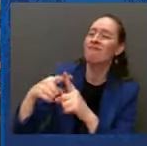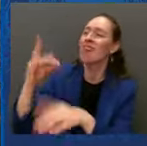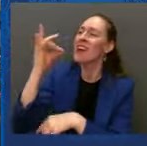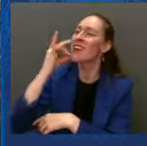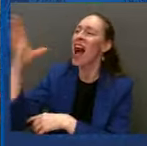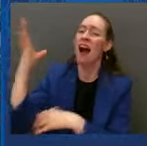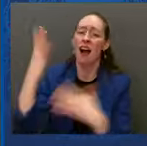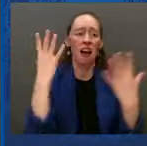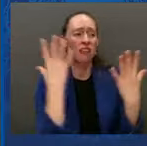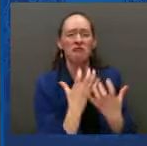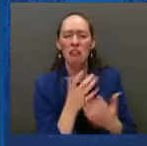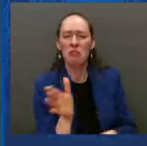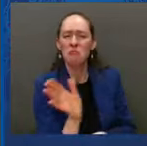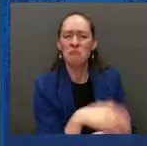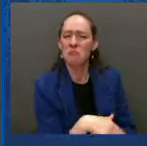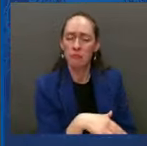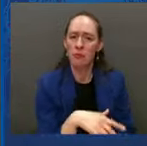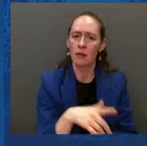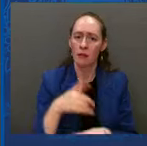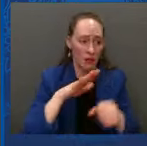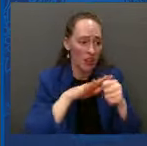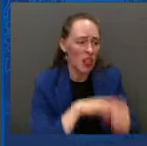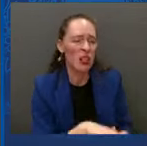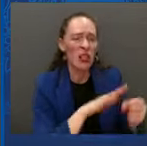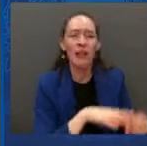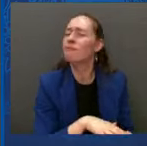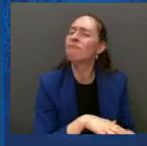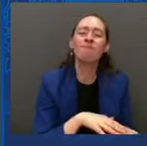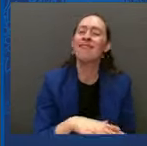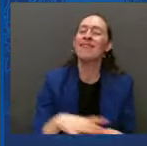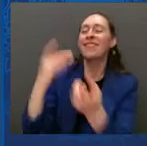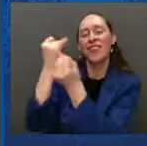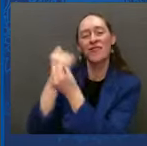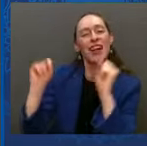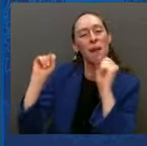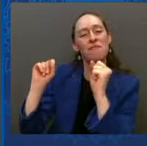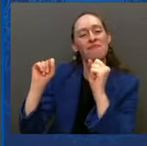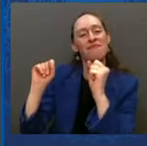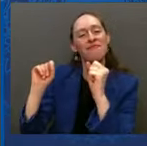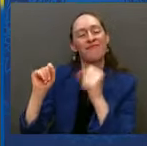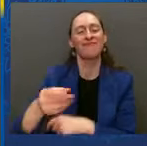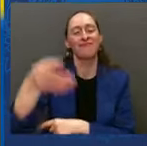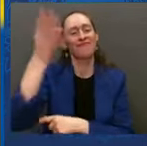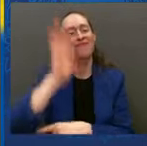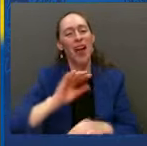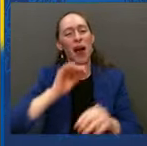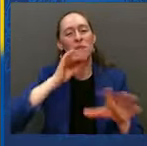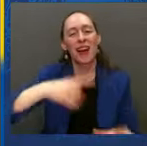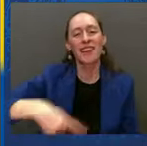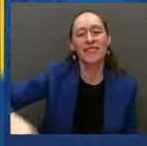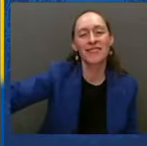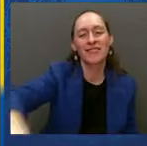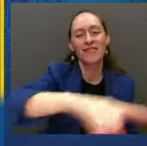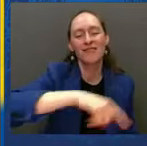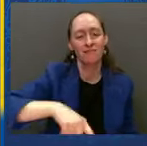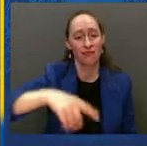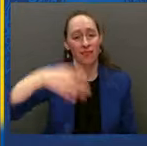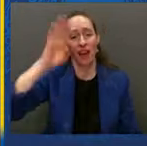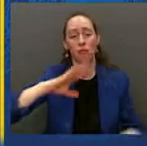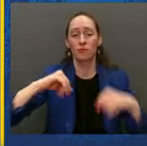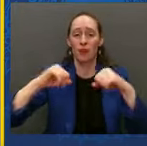freedom. May God bless you all. May God protect our troops. And may God bless the heroes of